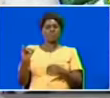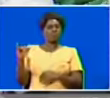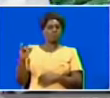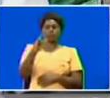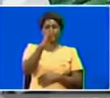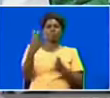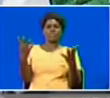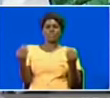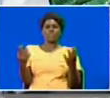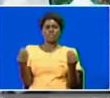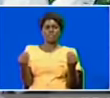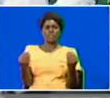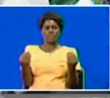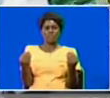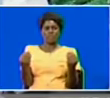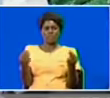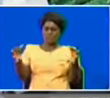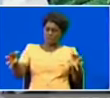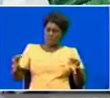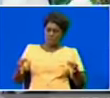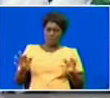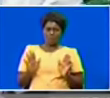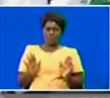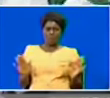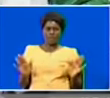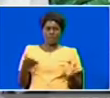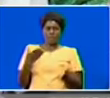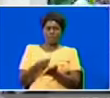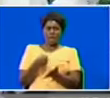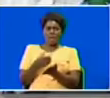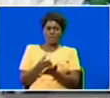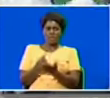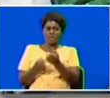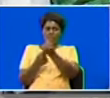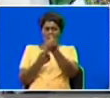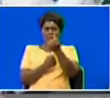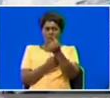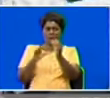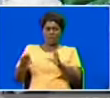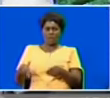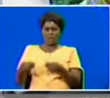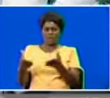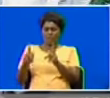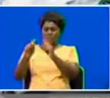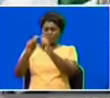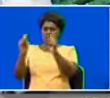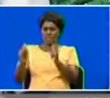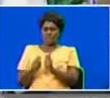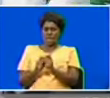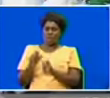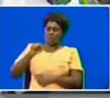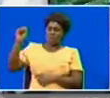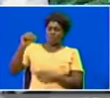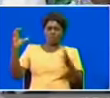we need in Starehe is accountability. There's even money for bursaries that is given out based on your tribe or political party